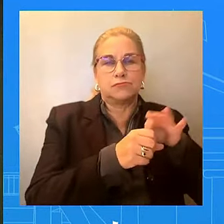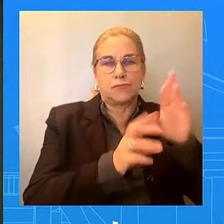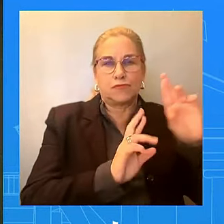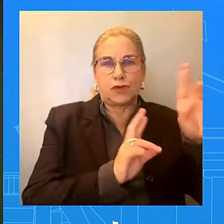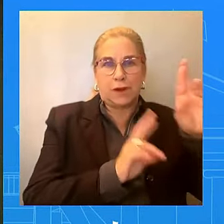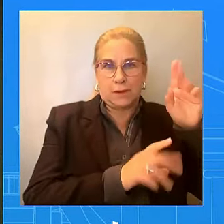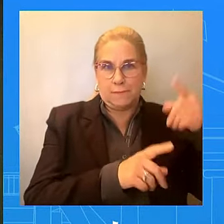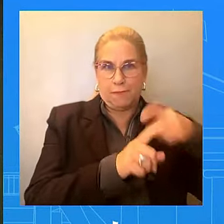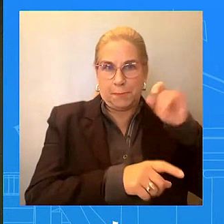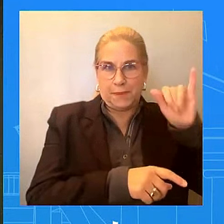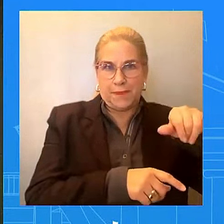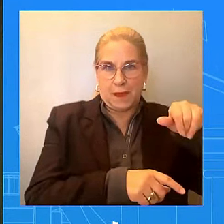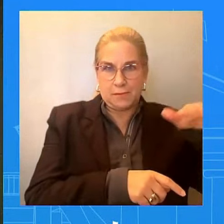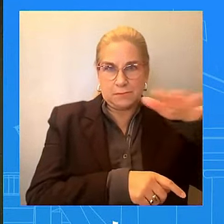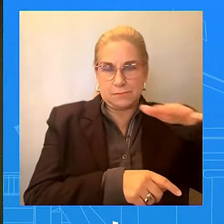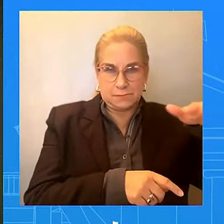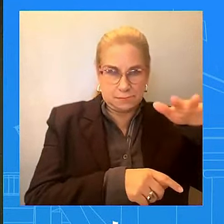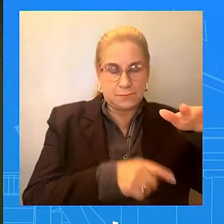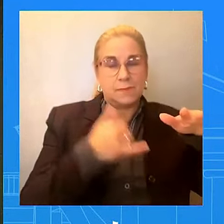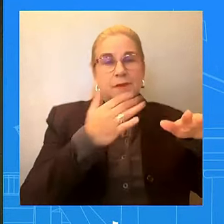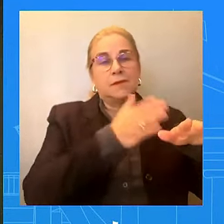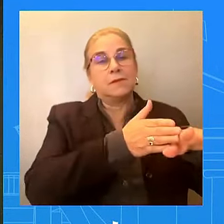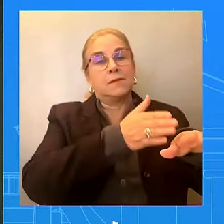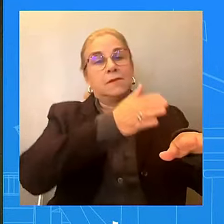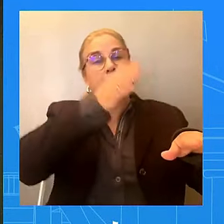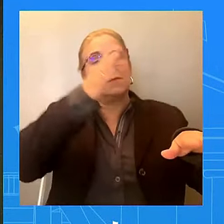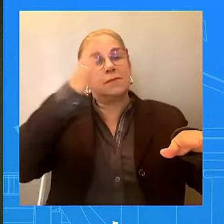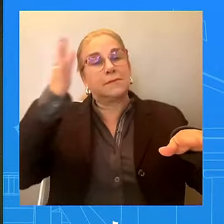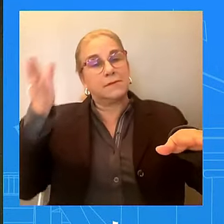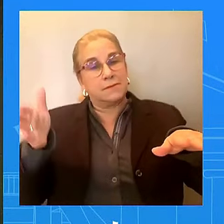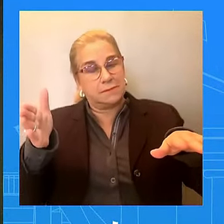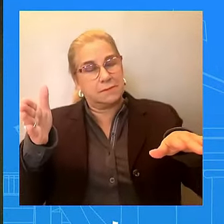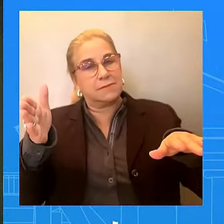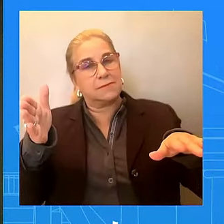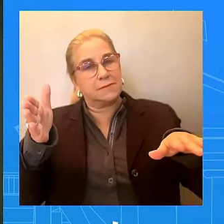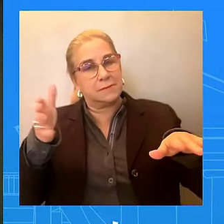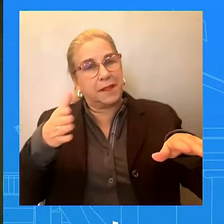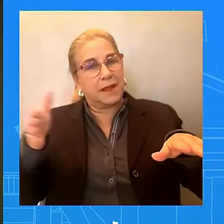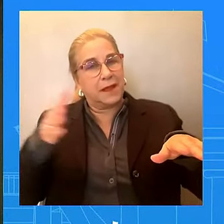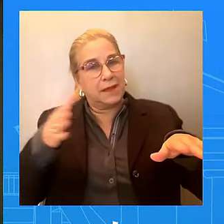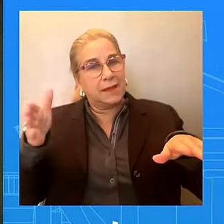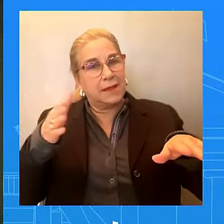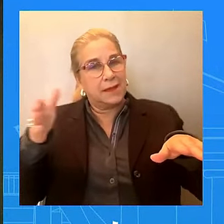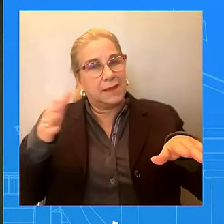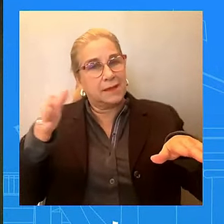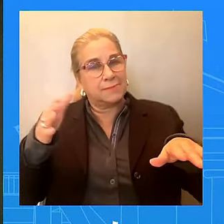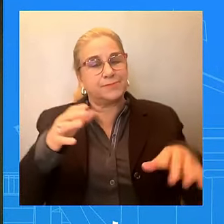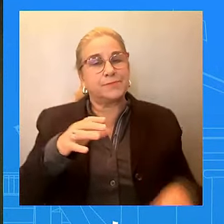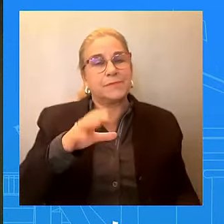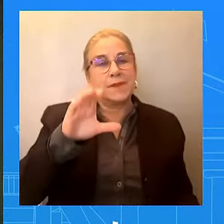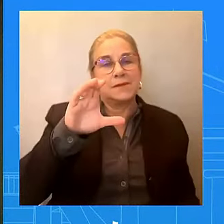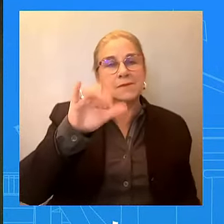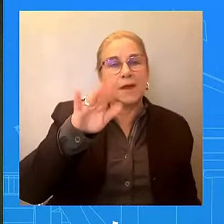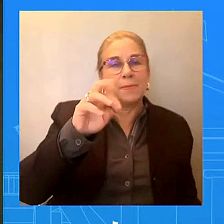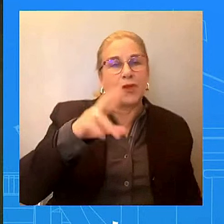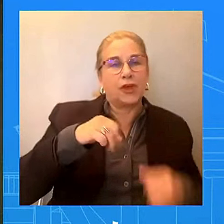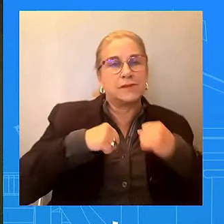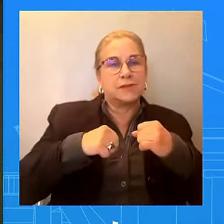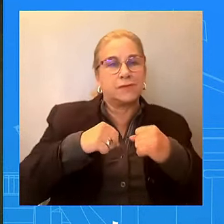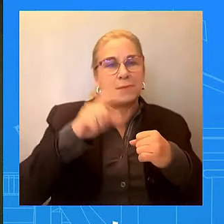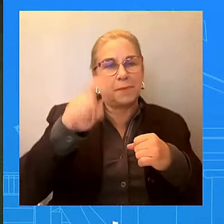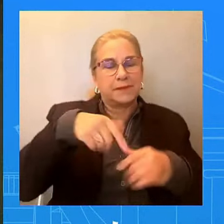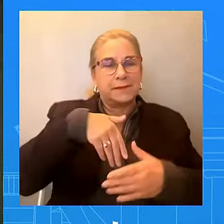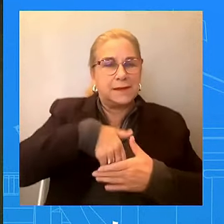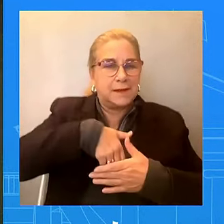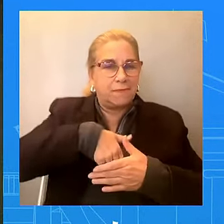votes. And this is something that the Cybersecurity and Infrastructure Security Agency of our department, CISA, as it is known by